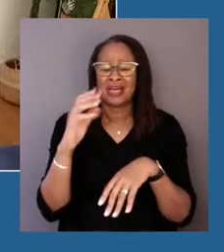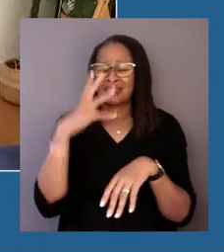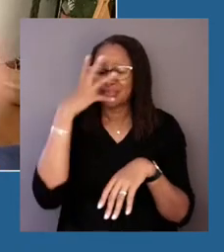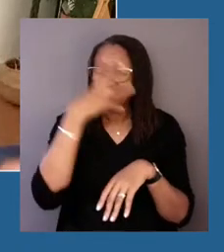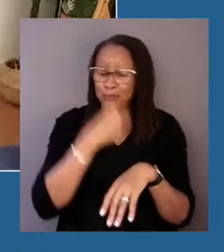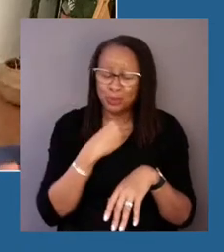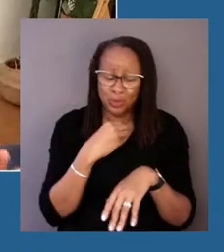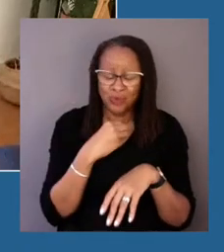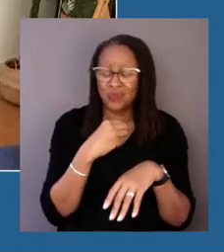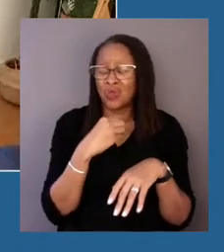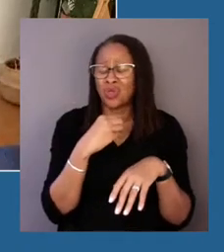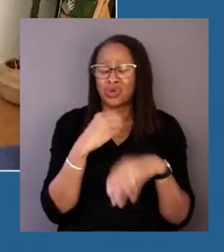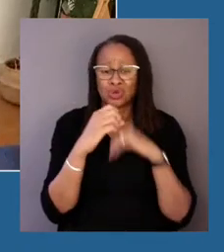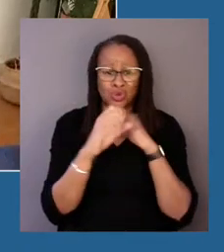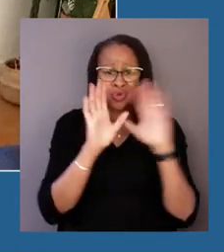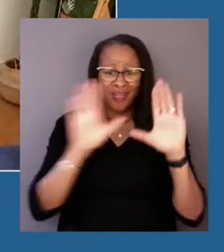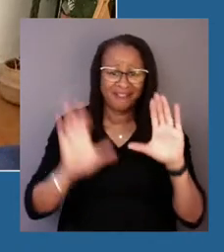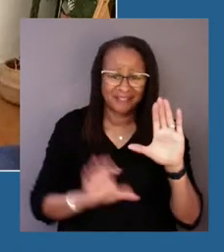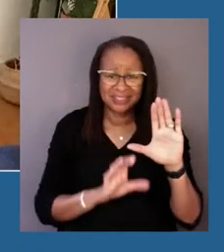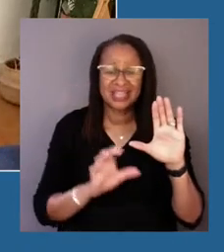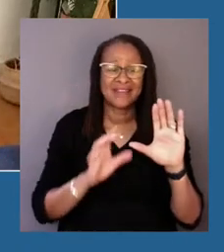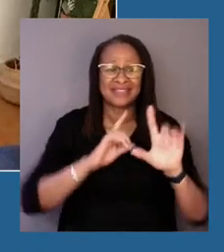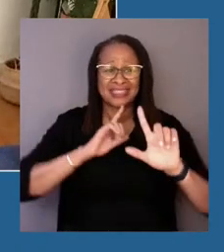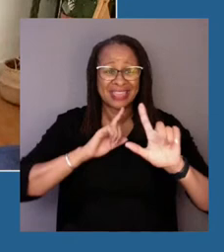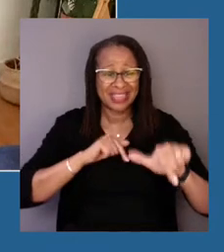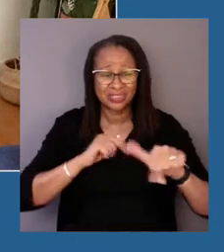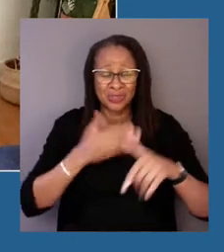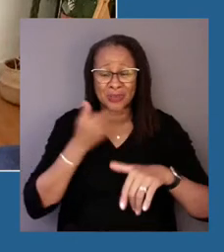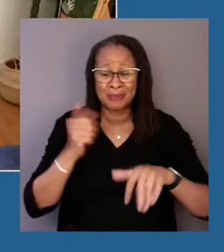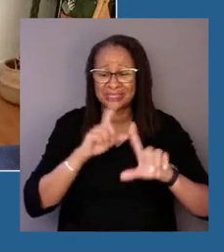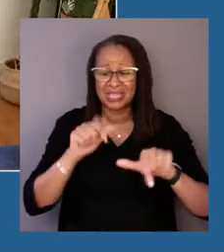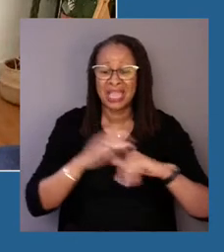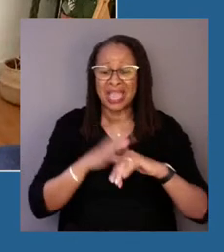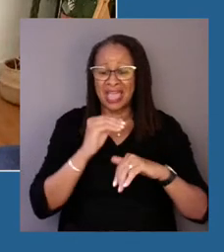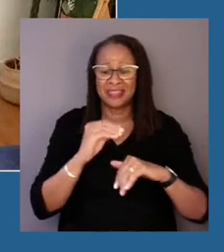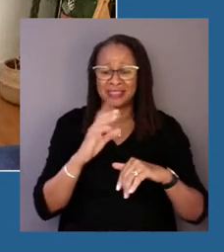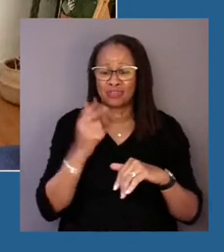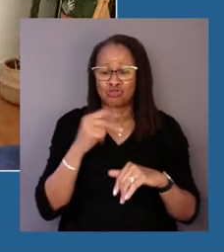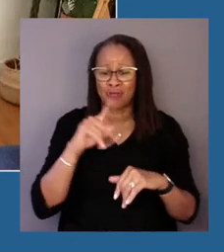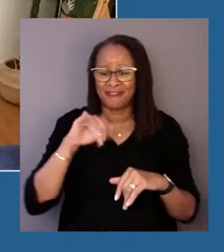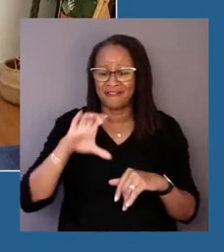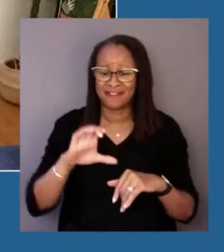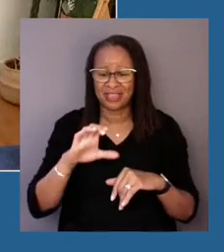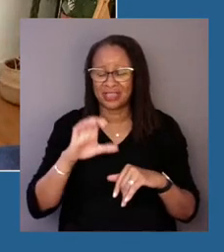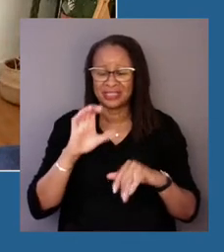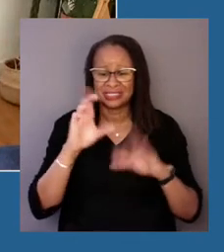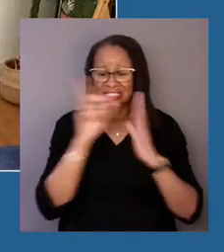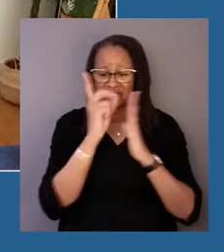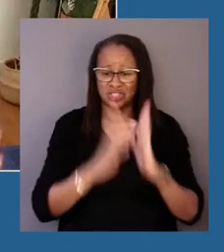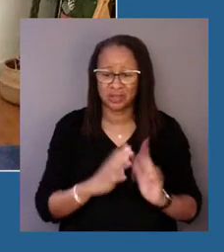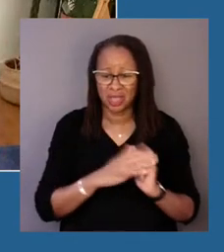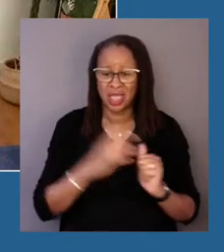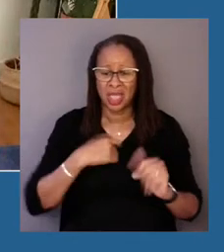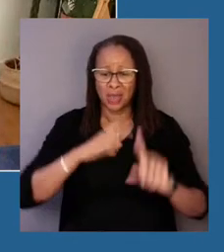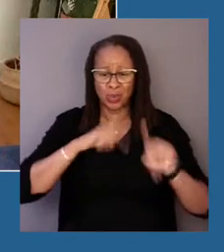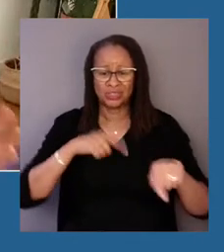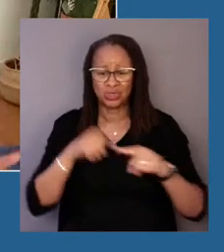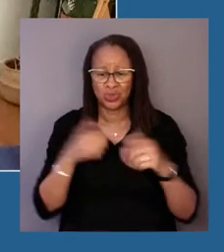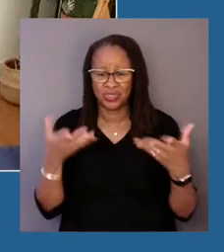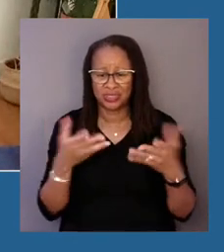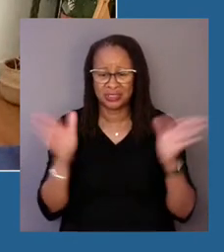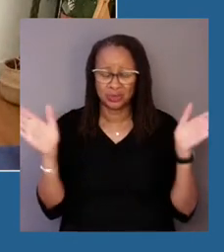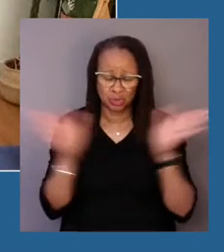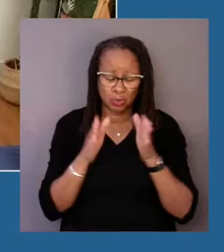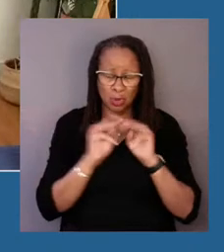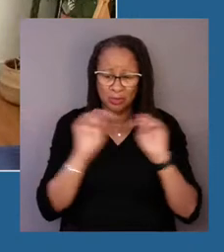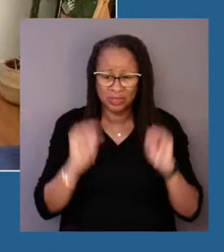like their ads are the best ads that exist, and even the graphic design. I can't remember what was the name of the designer, but I went to like this small museum of all of